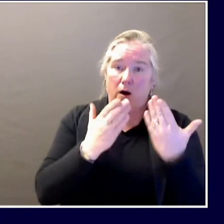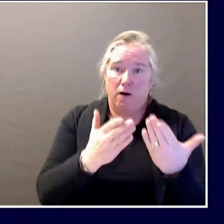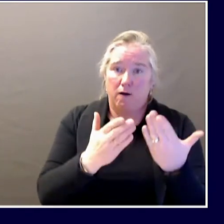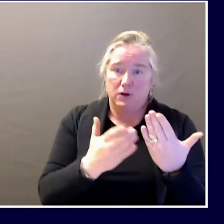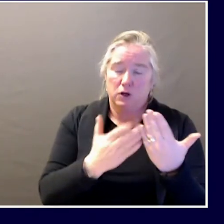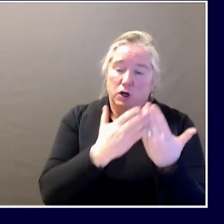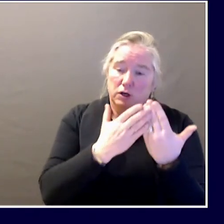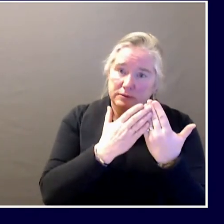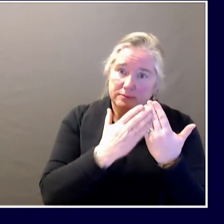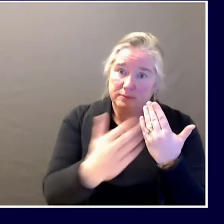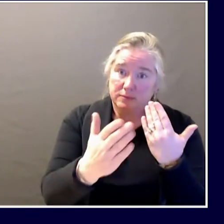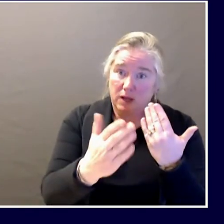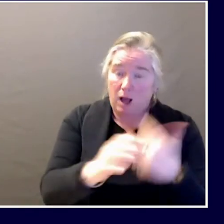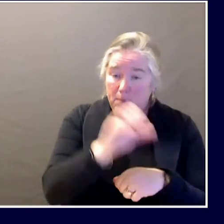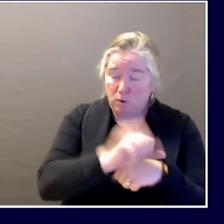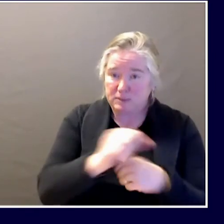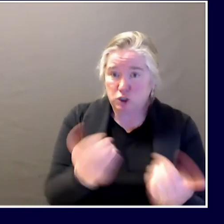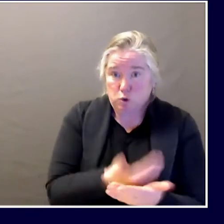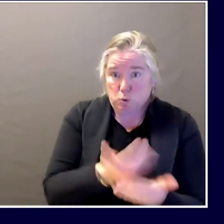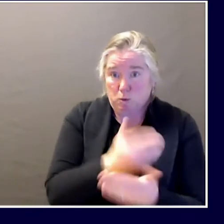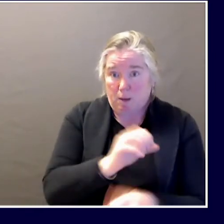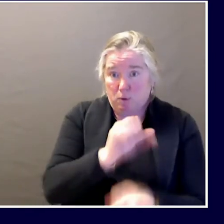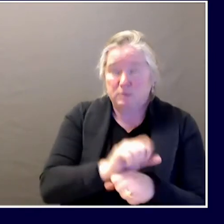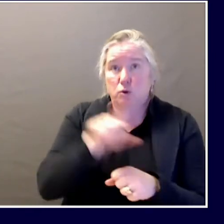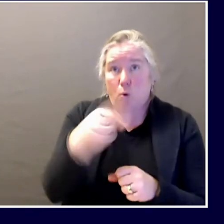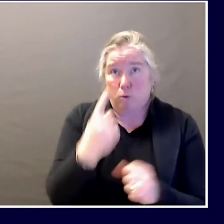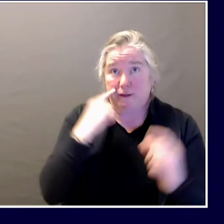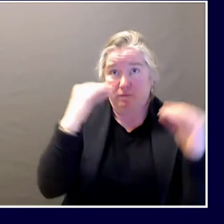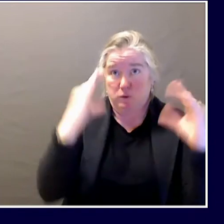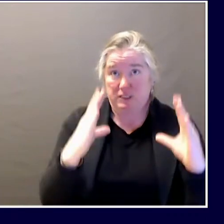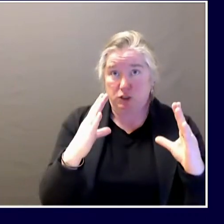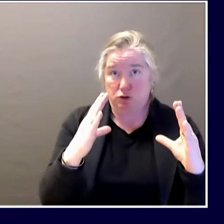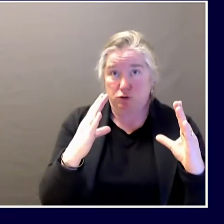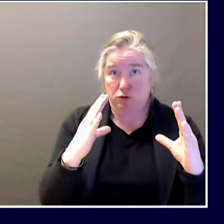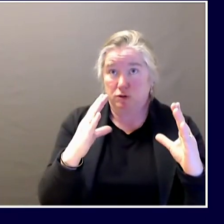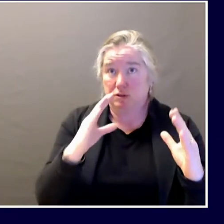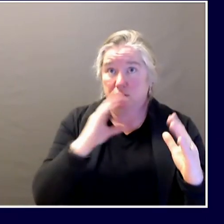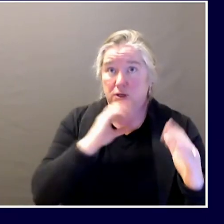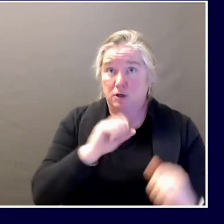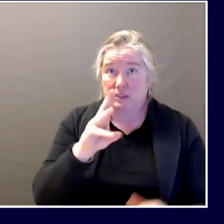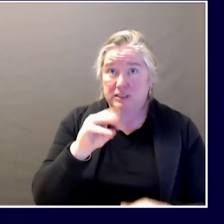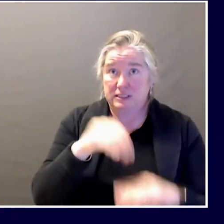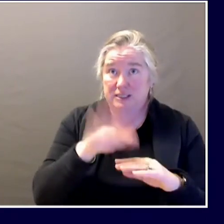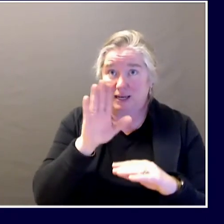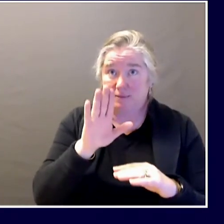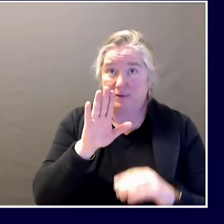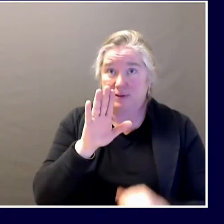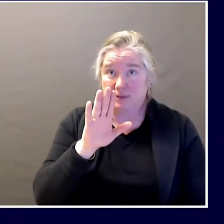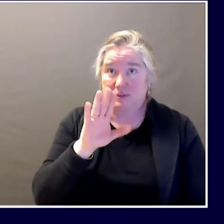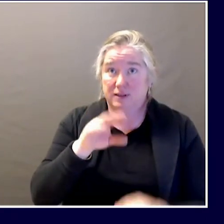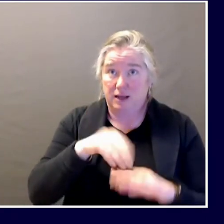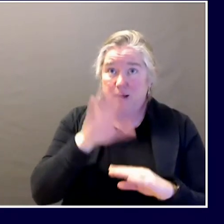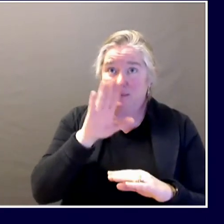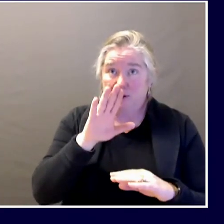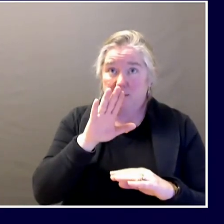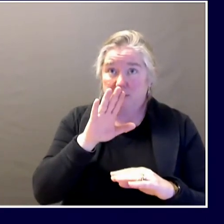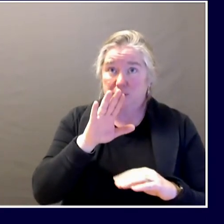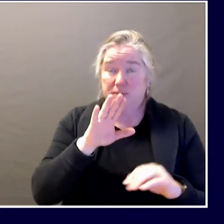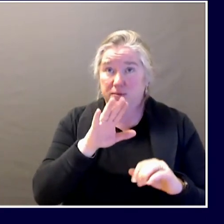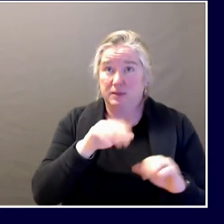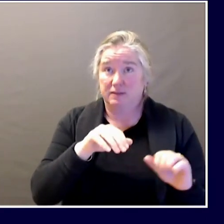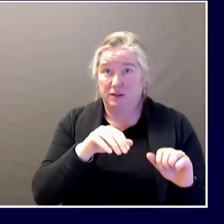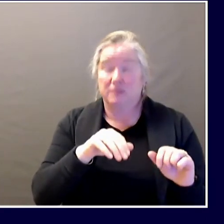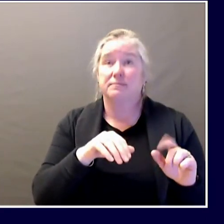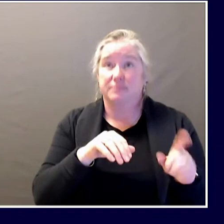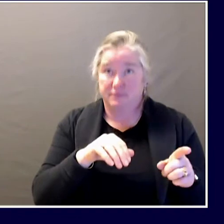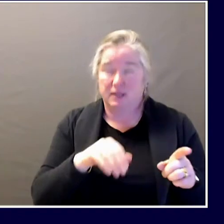getting appointments there. And secondarily, before the president made his announcement, Governor Mills and her commitment to help older